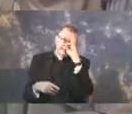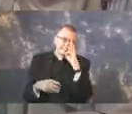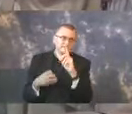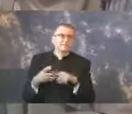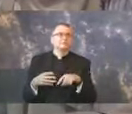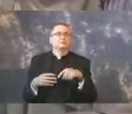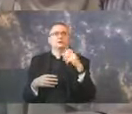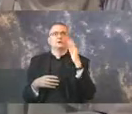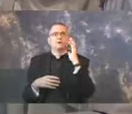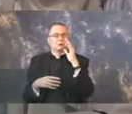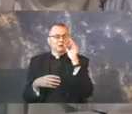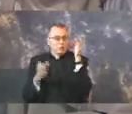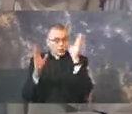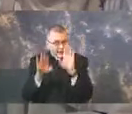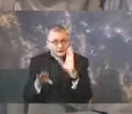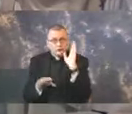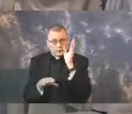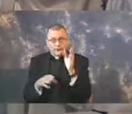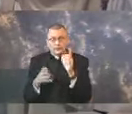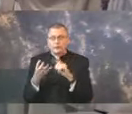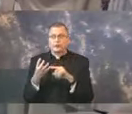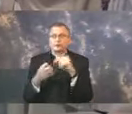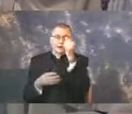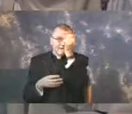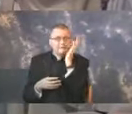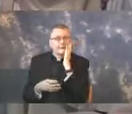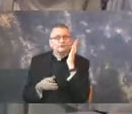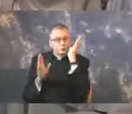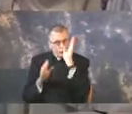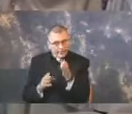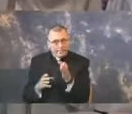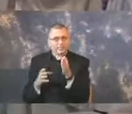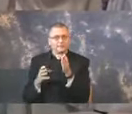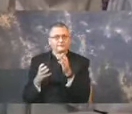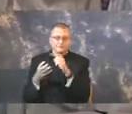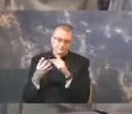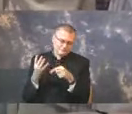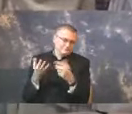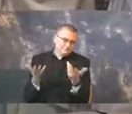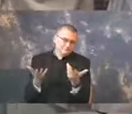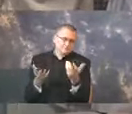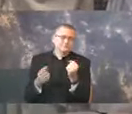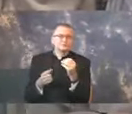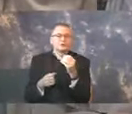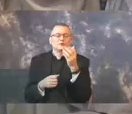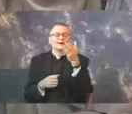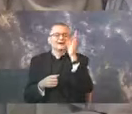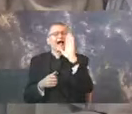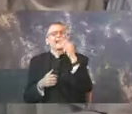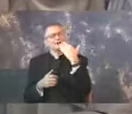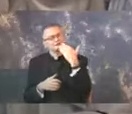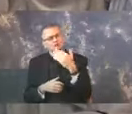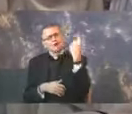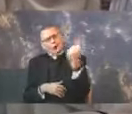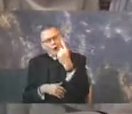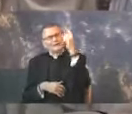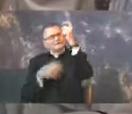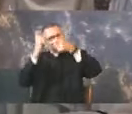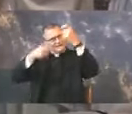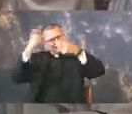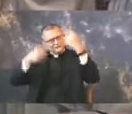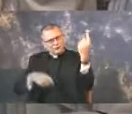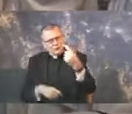ordinations, there will be confirmations. God is good in his gifts that he gives us. And we